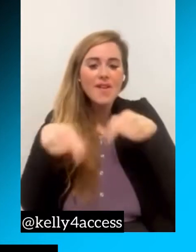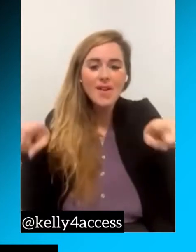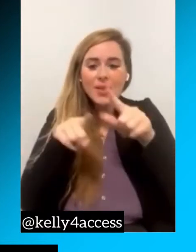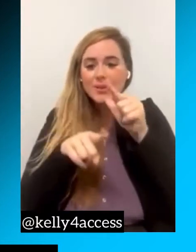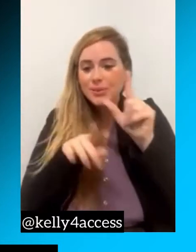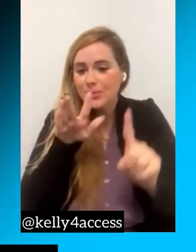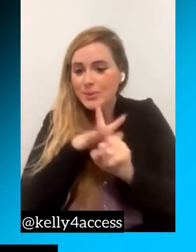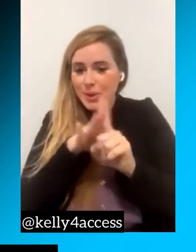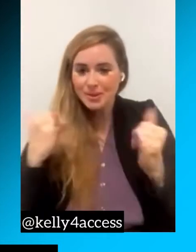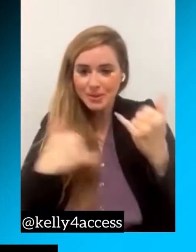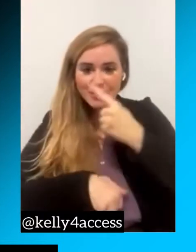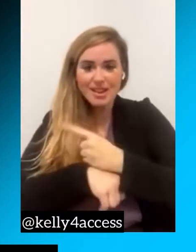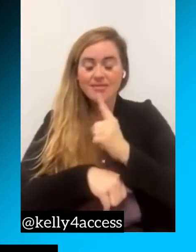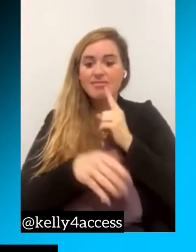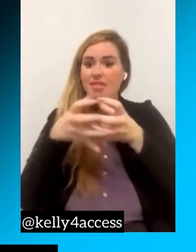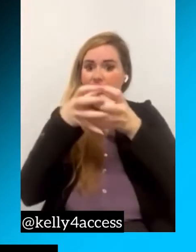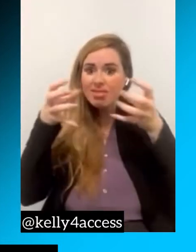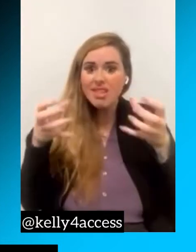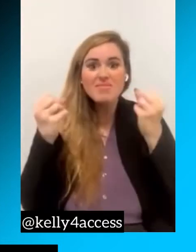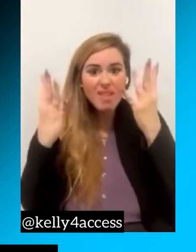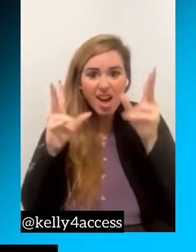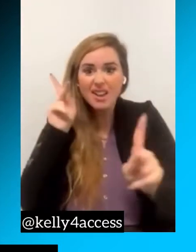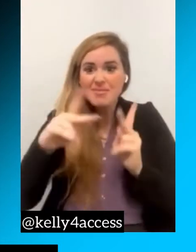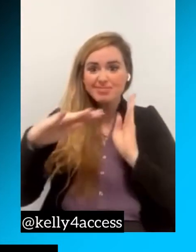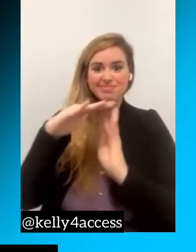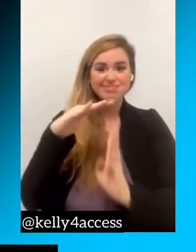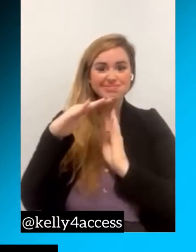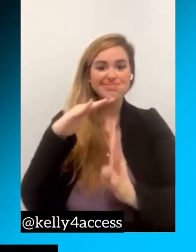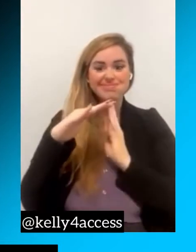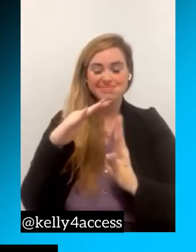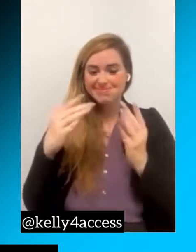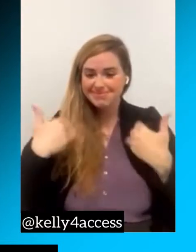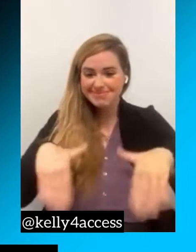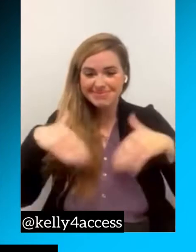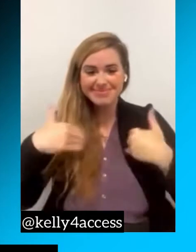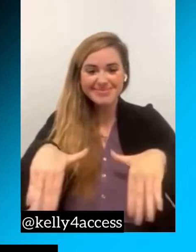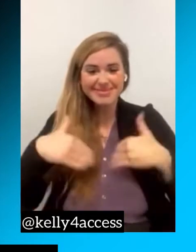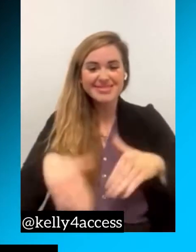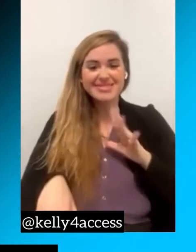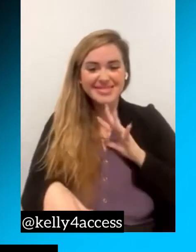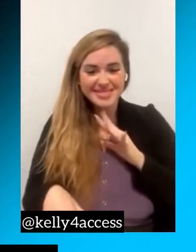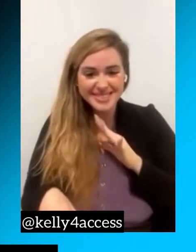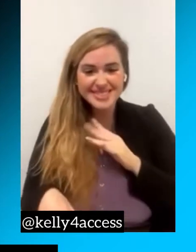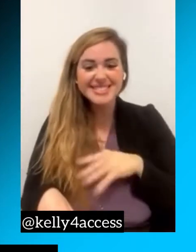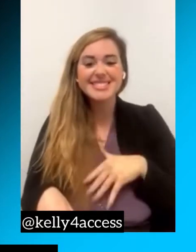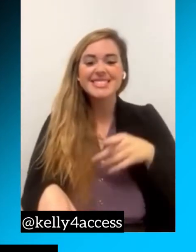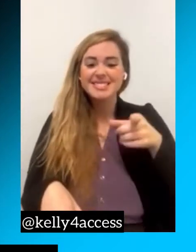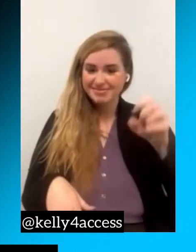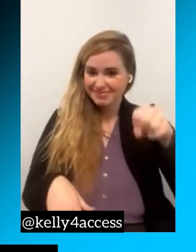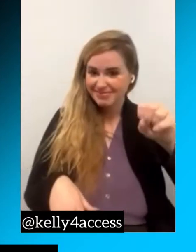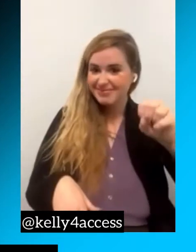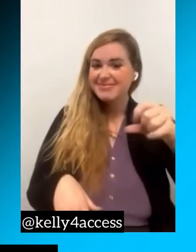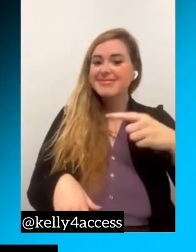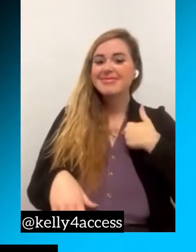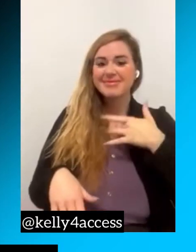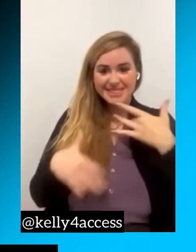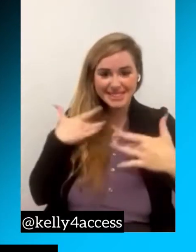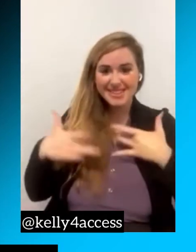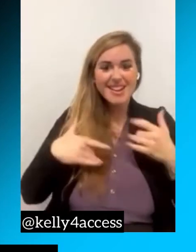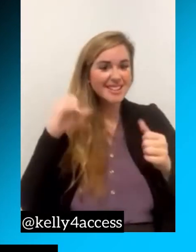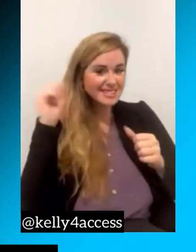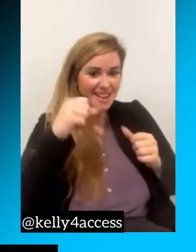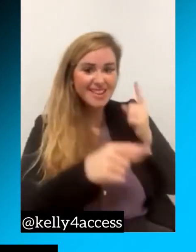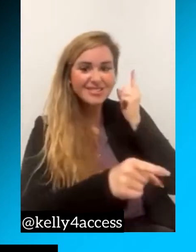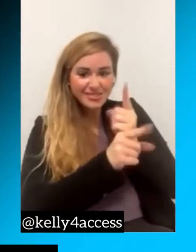today. There's a lot of people, so this is amazing. I'm so There's even a lot to me. right, yeah, and